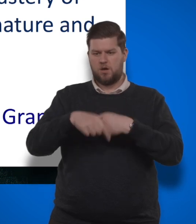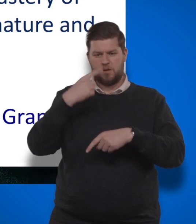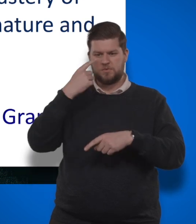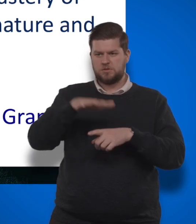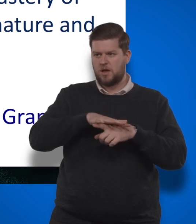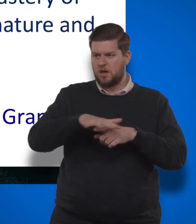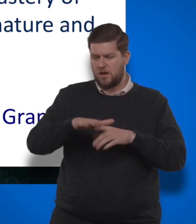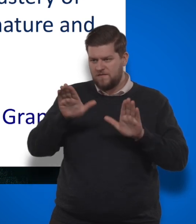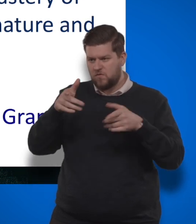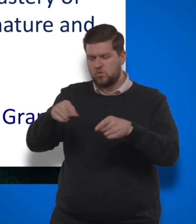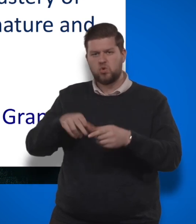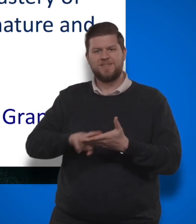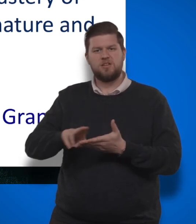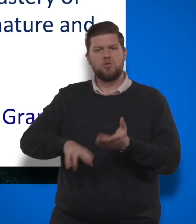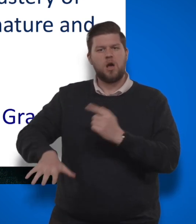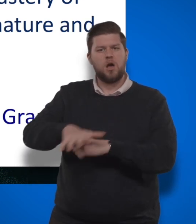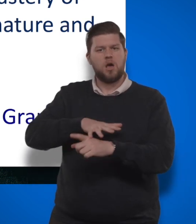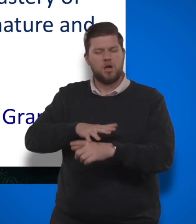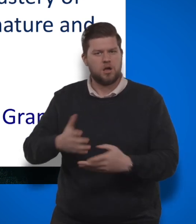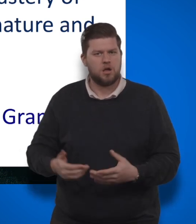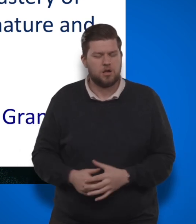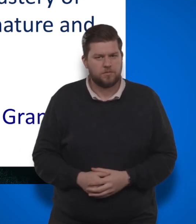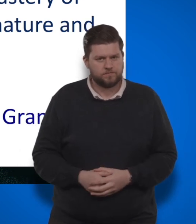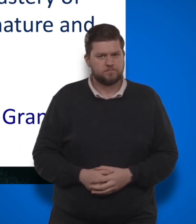nature and human nature.